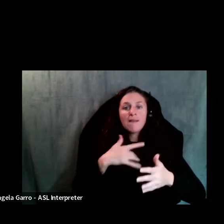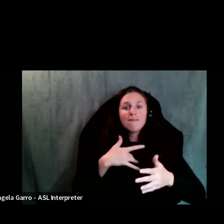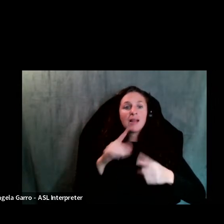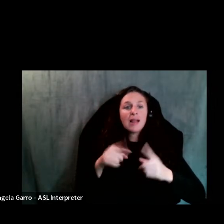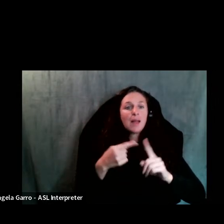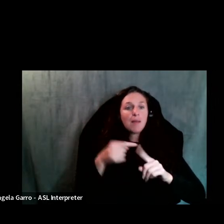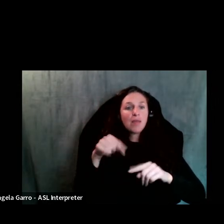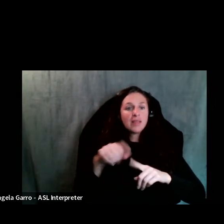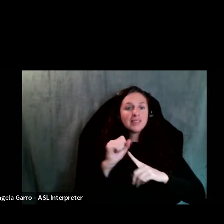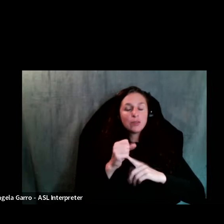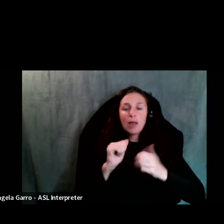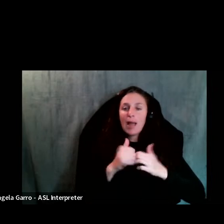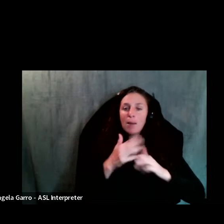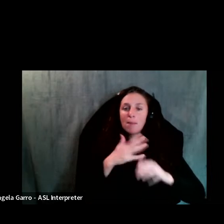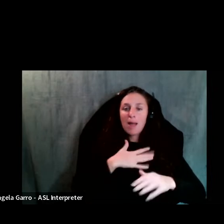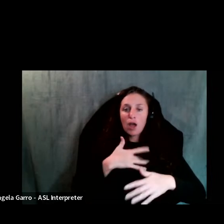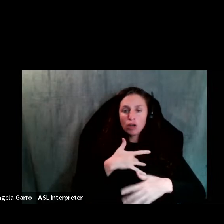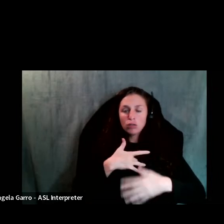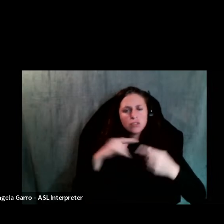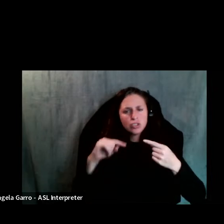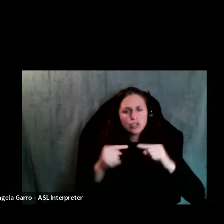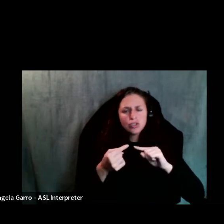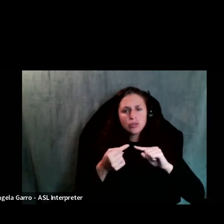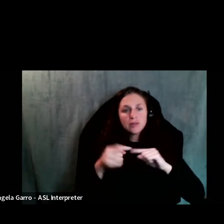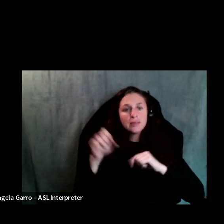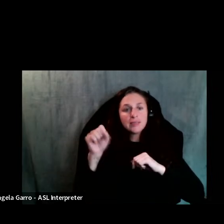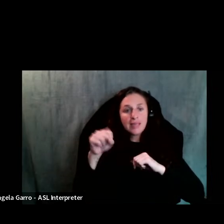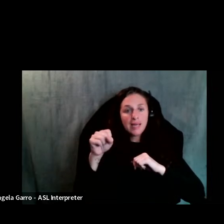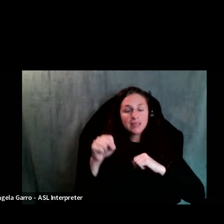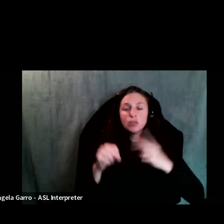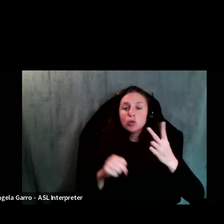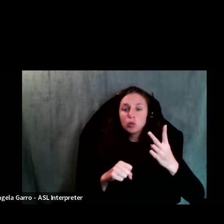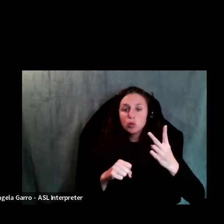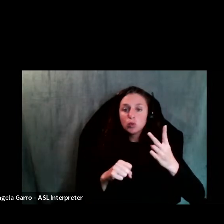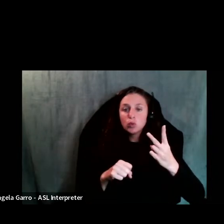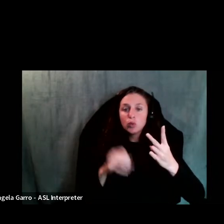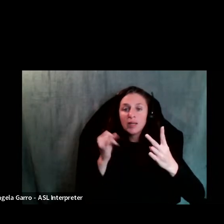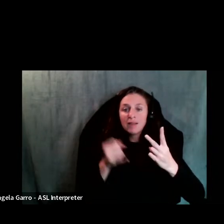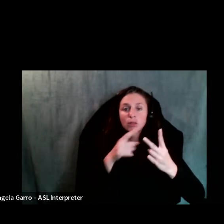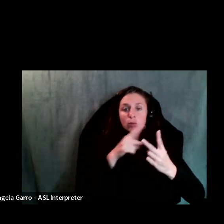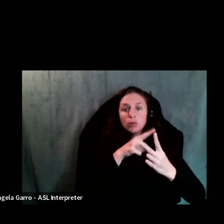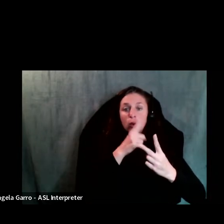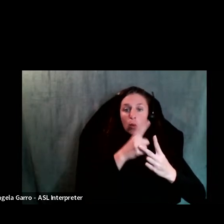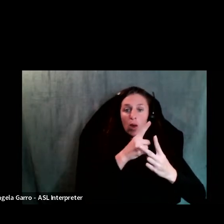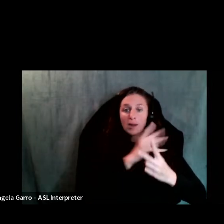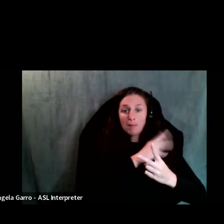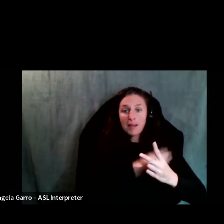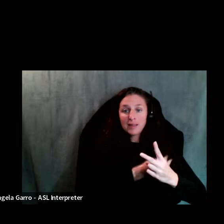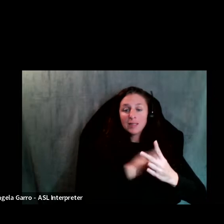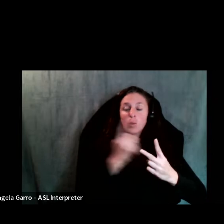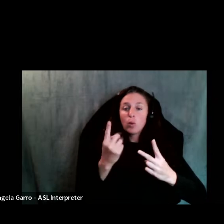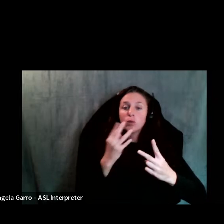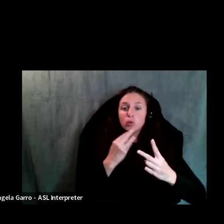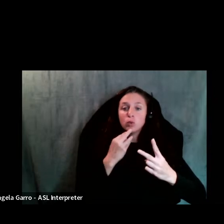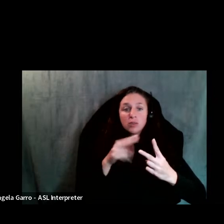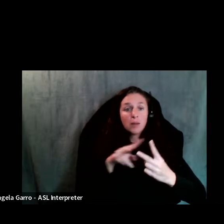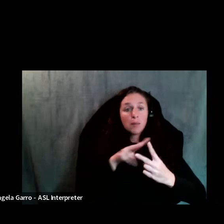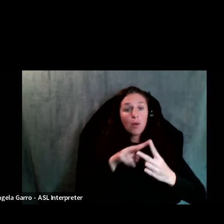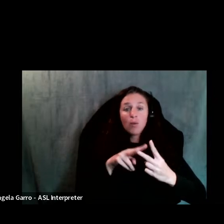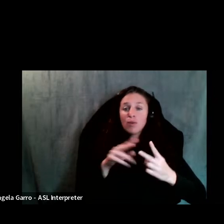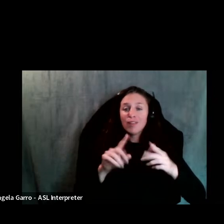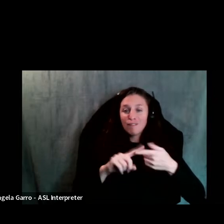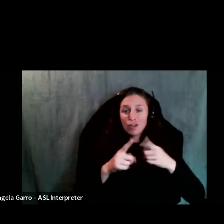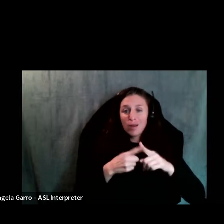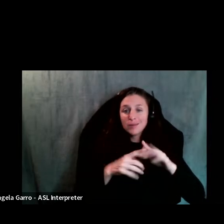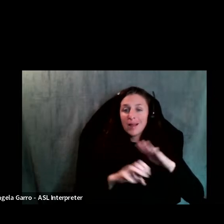my heart hurts. Yes, there were two individuals. One was Jewish and one is Palestinian. They were friends in elementary